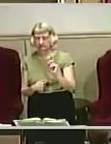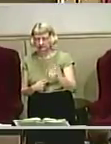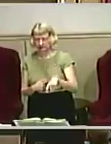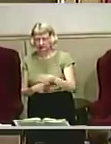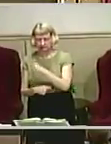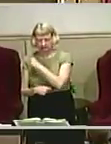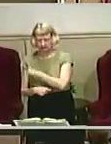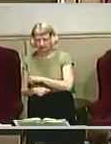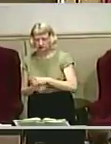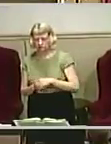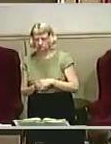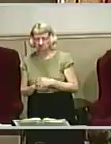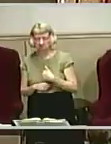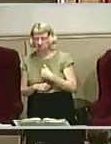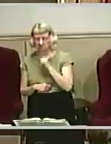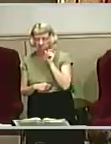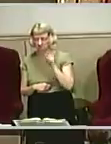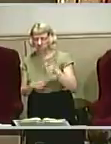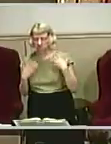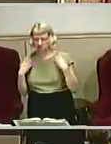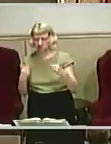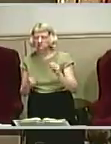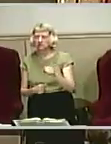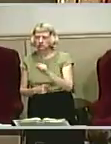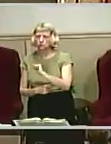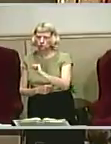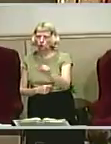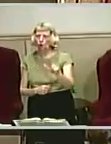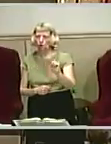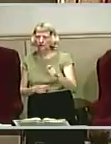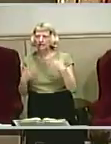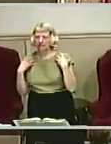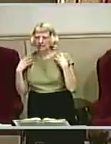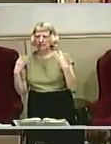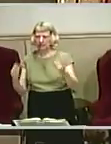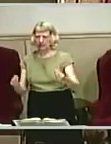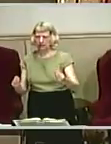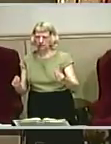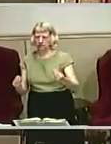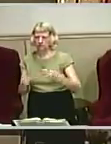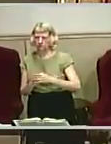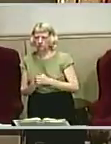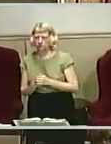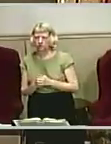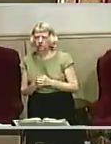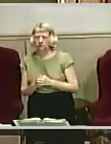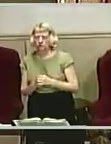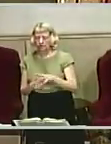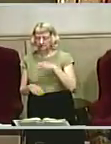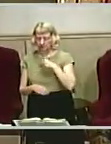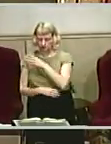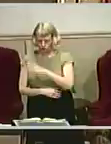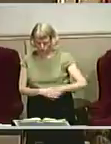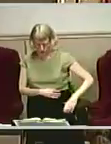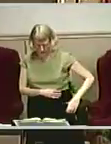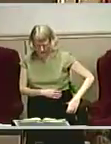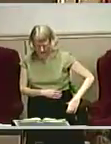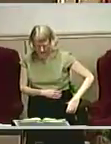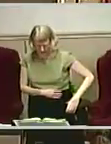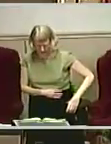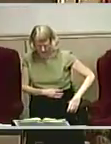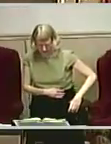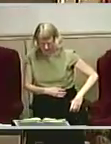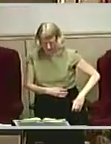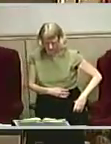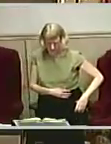I don't need to be healed. We all need to be healed. when we come to know Christ, the time